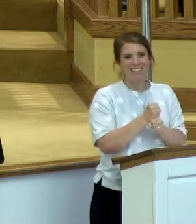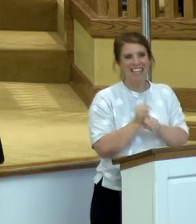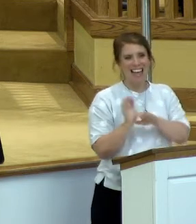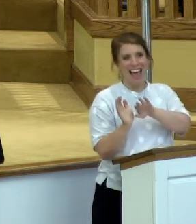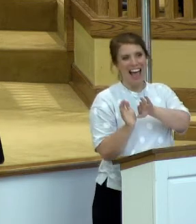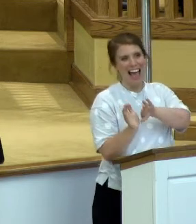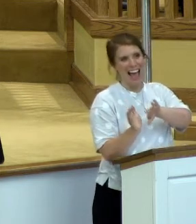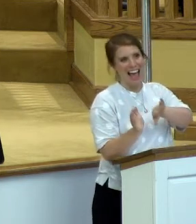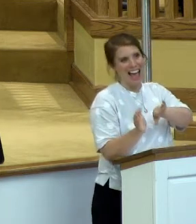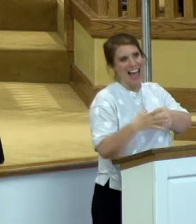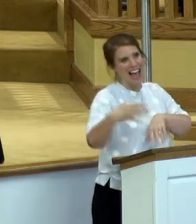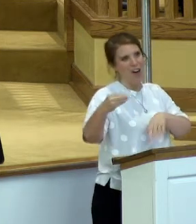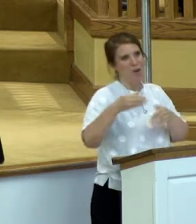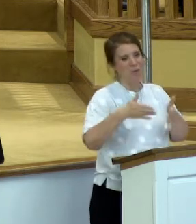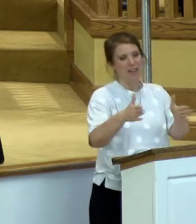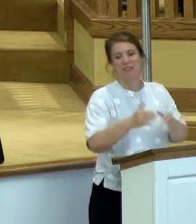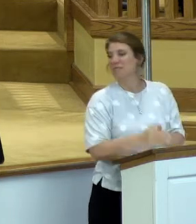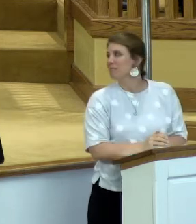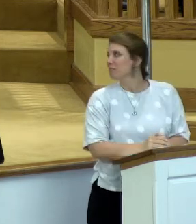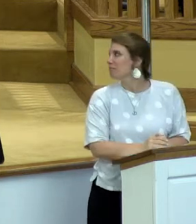Thank you.